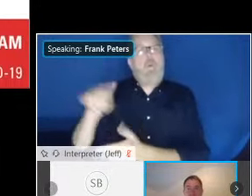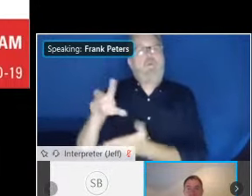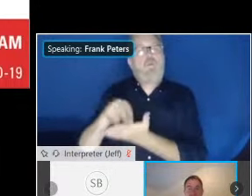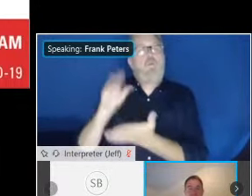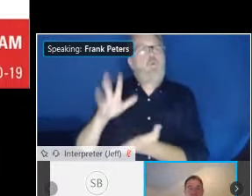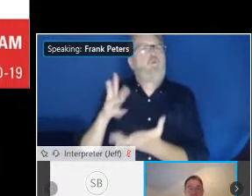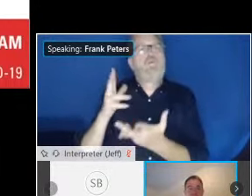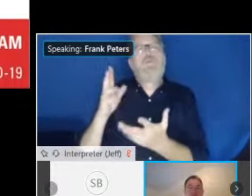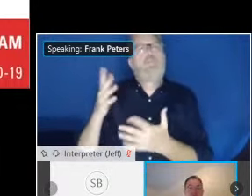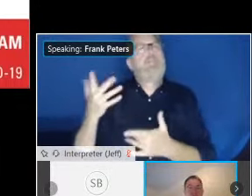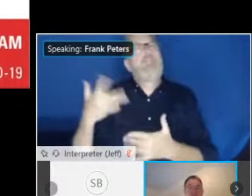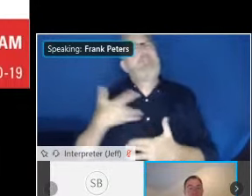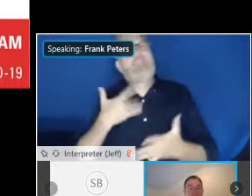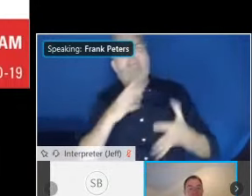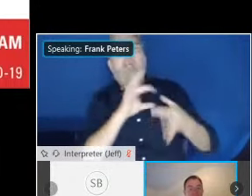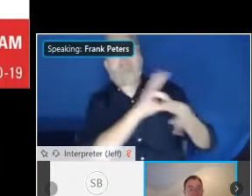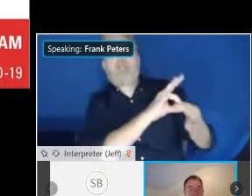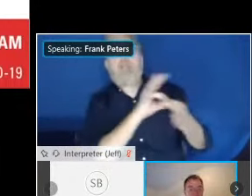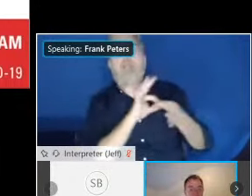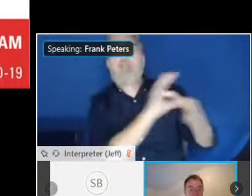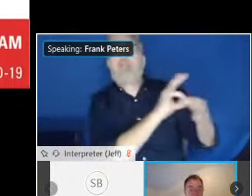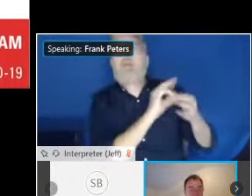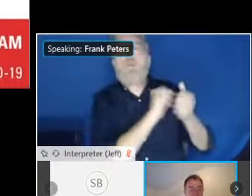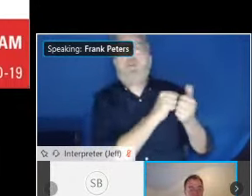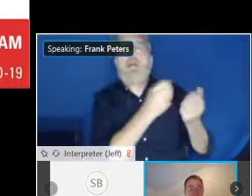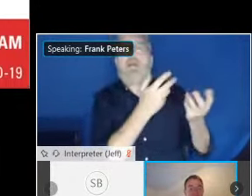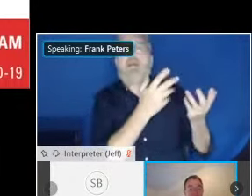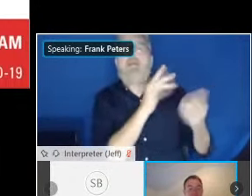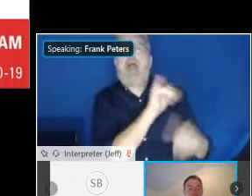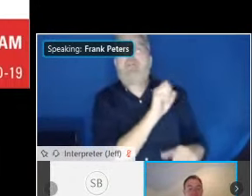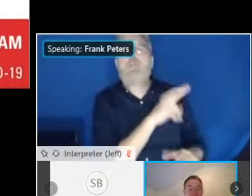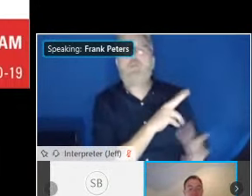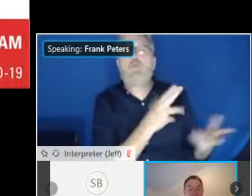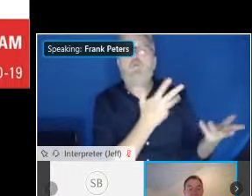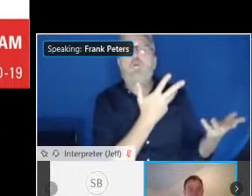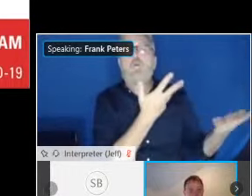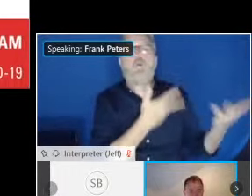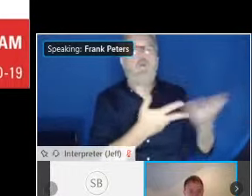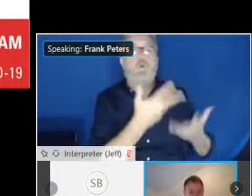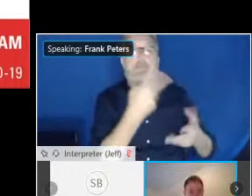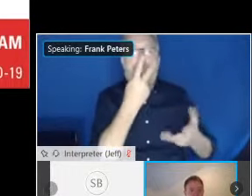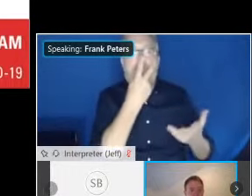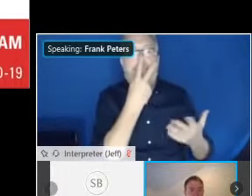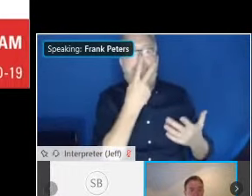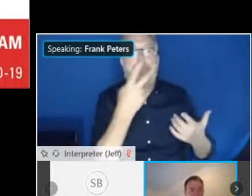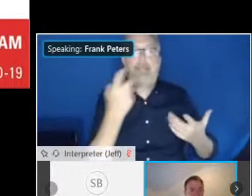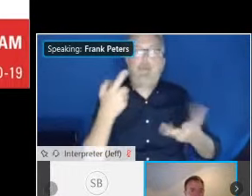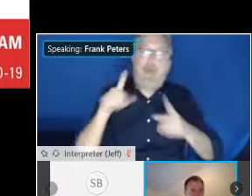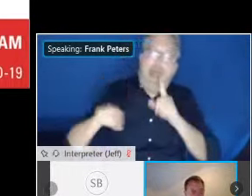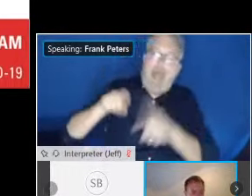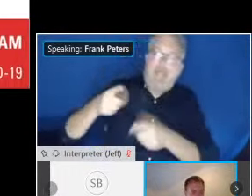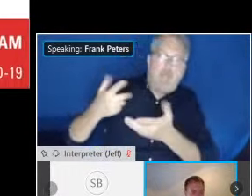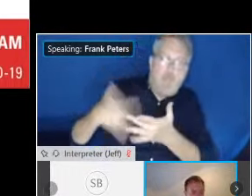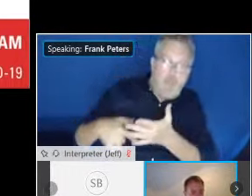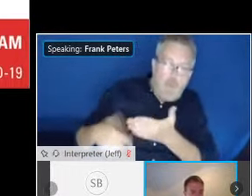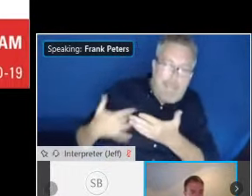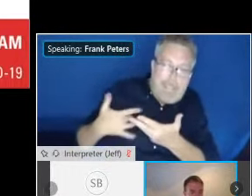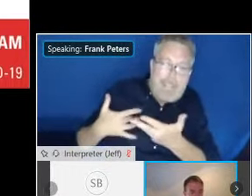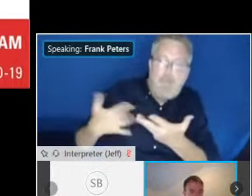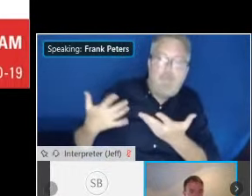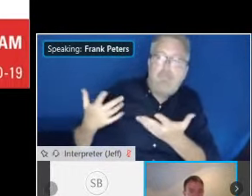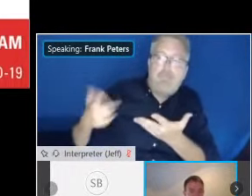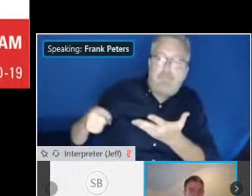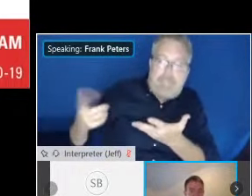students just so they feel connected and seeing if there's anything else that they need. Other question